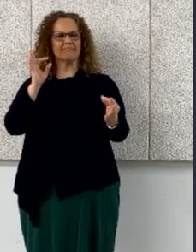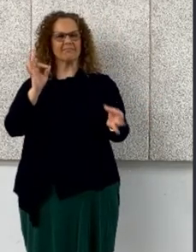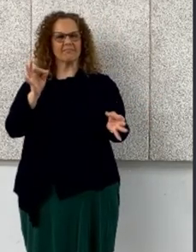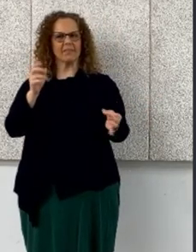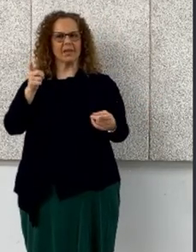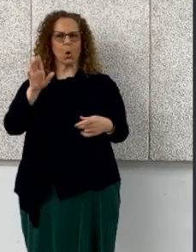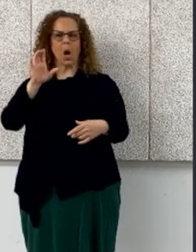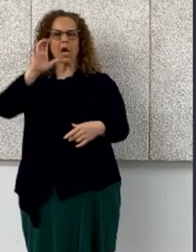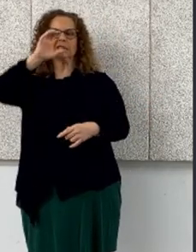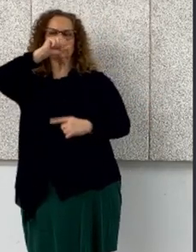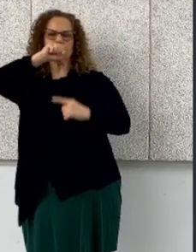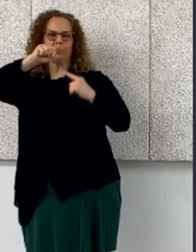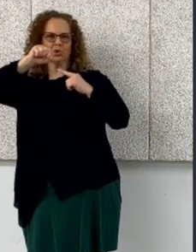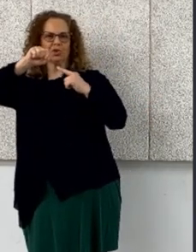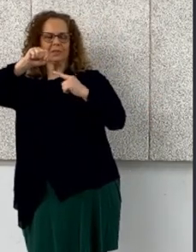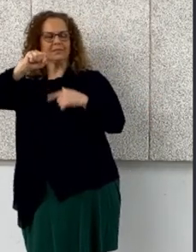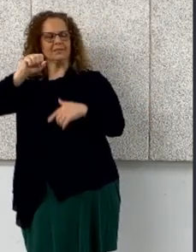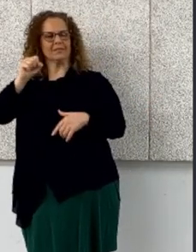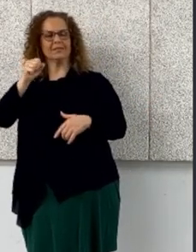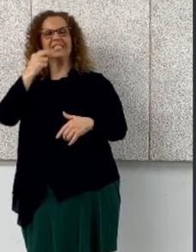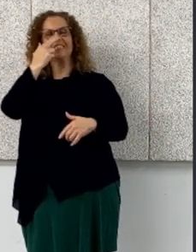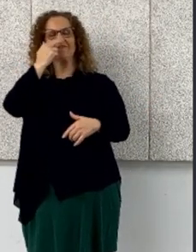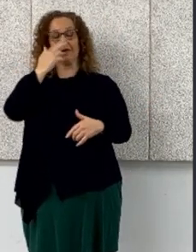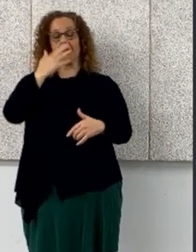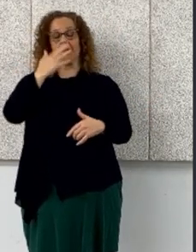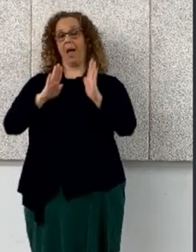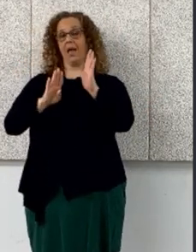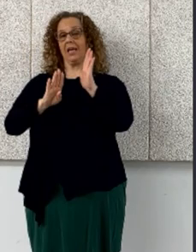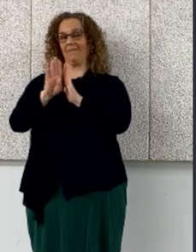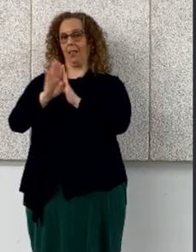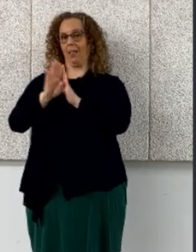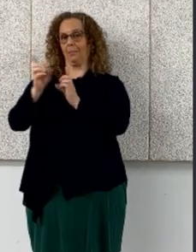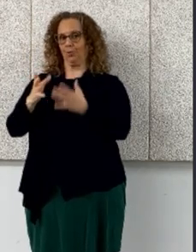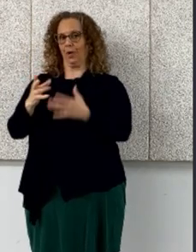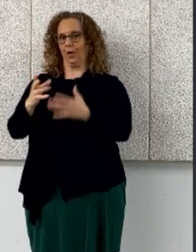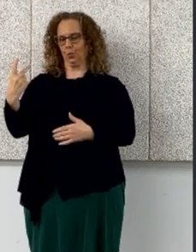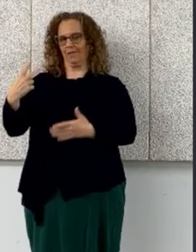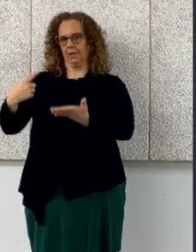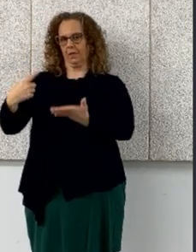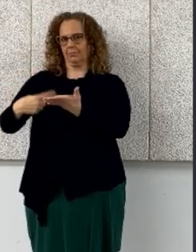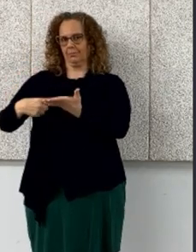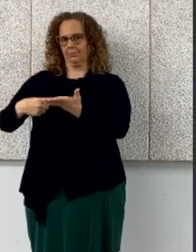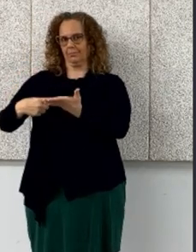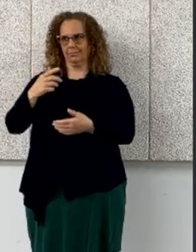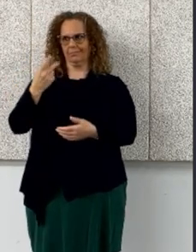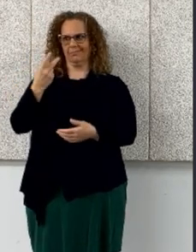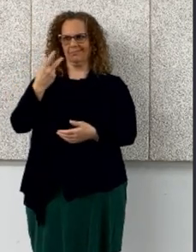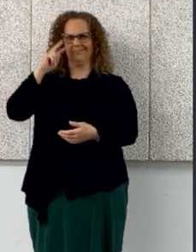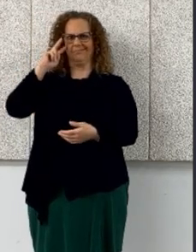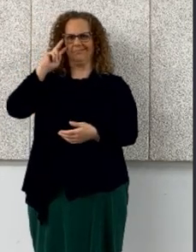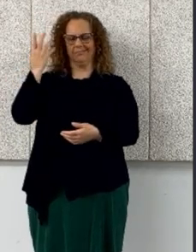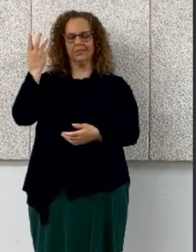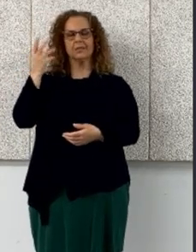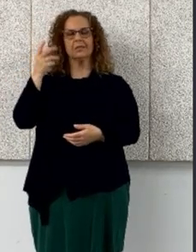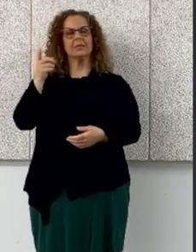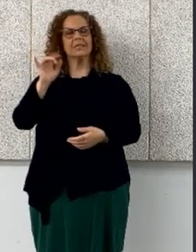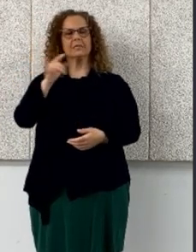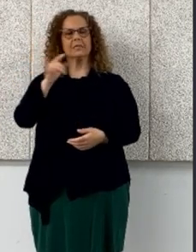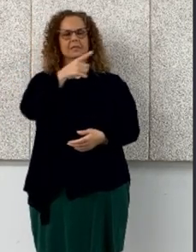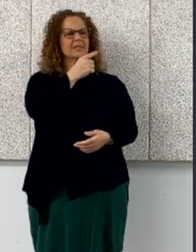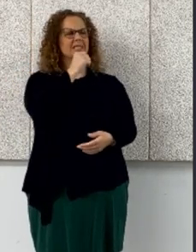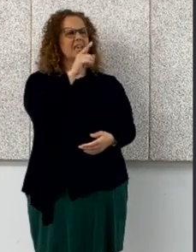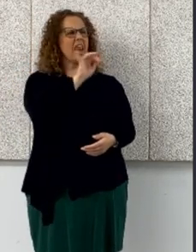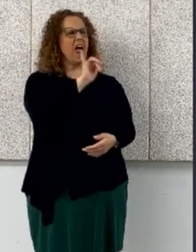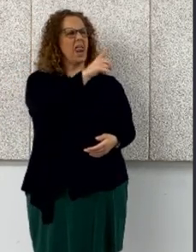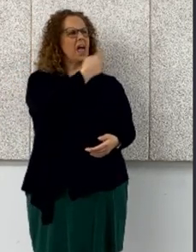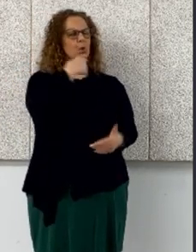assumptions. It's actually pretty funny. My development director and I were talking about this the other day. She's like, it's not like you've come in and said, do this